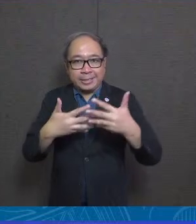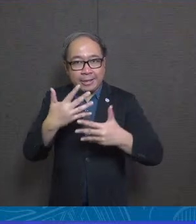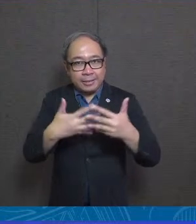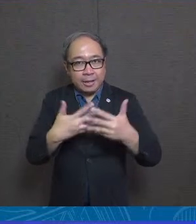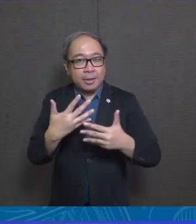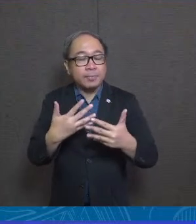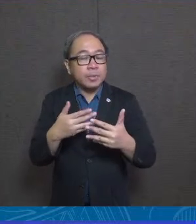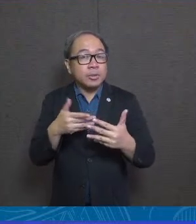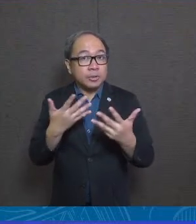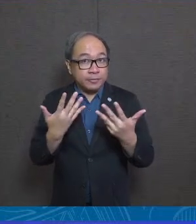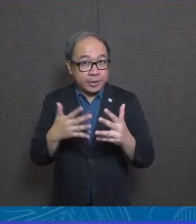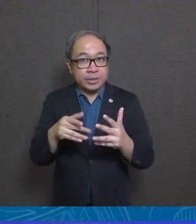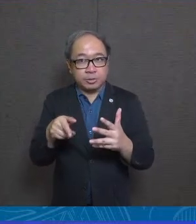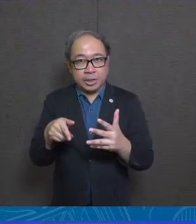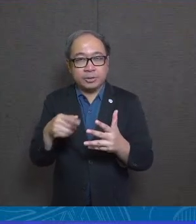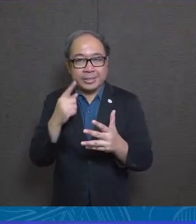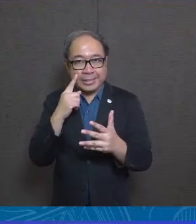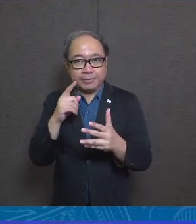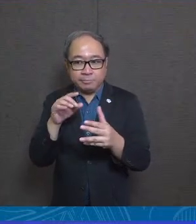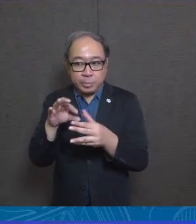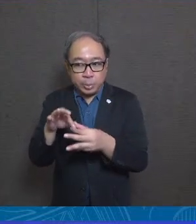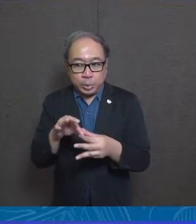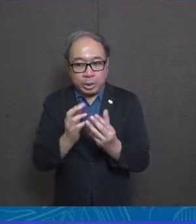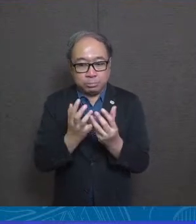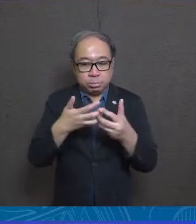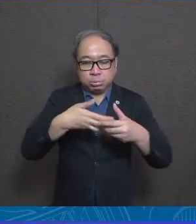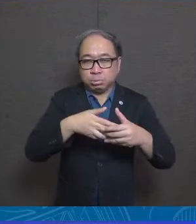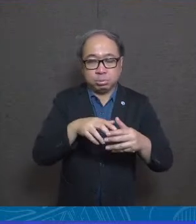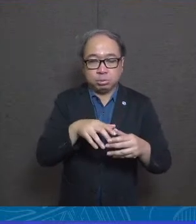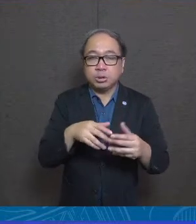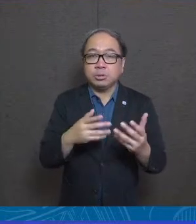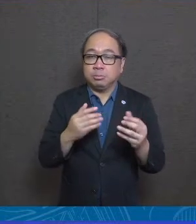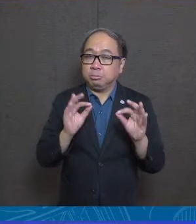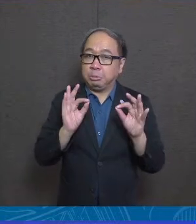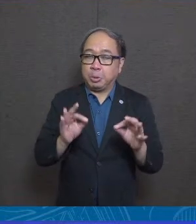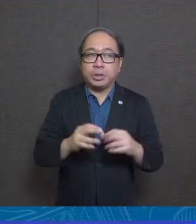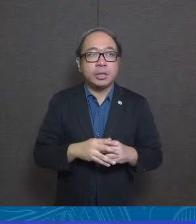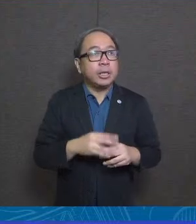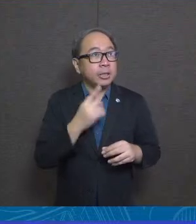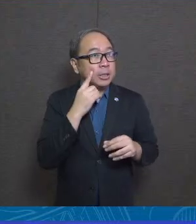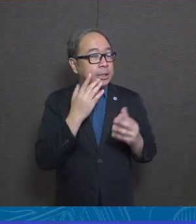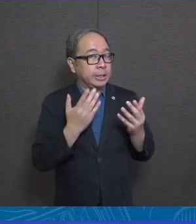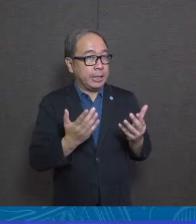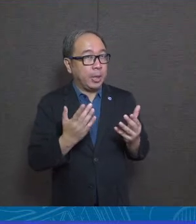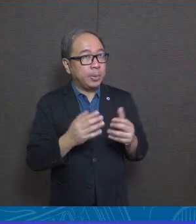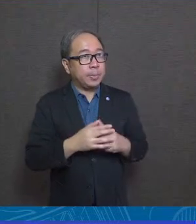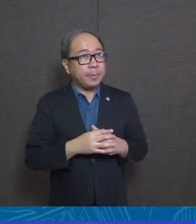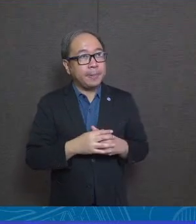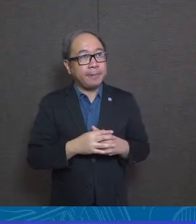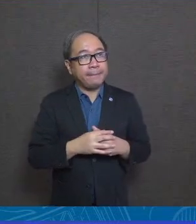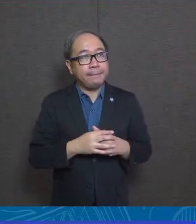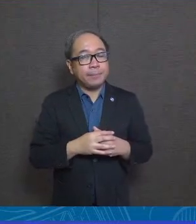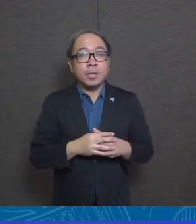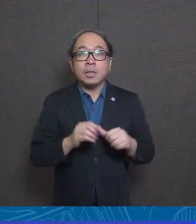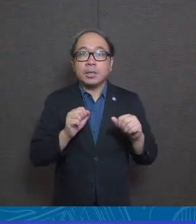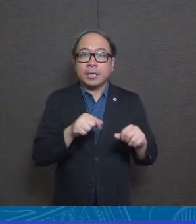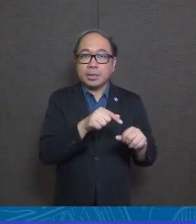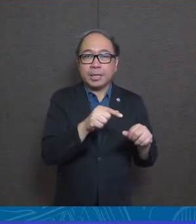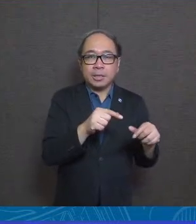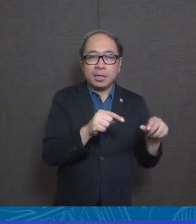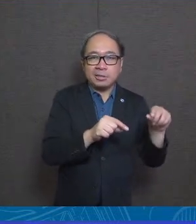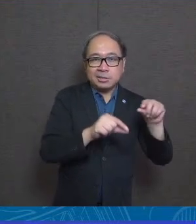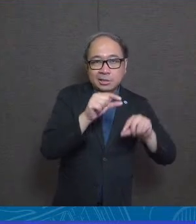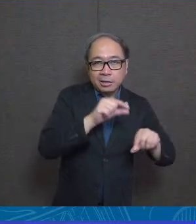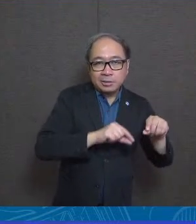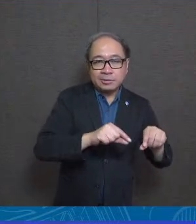to feed it with the data from that context. This is why we need to also enable the science, technology,